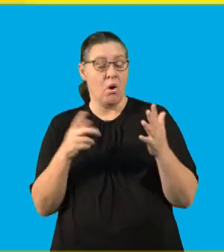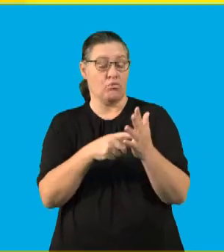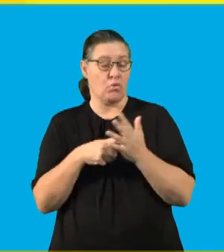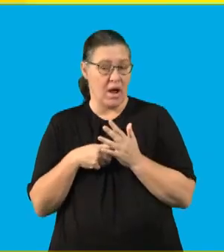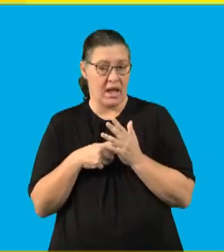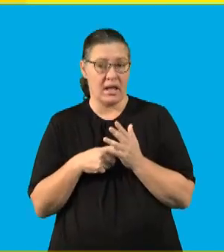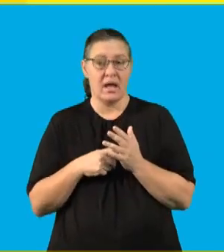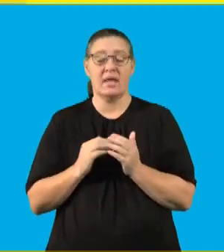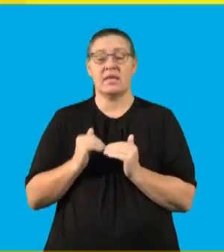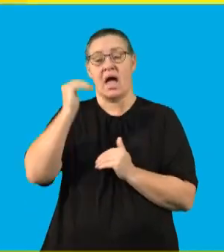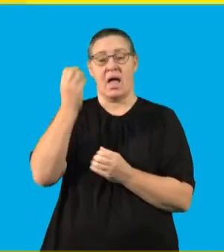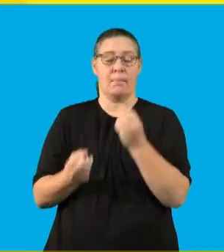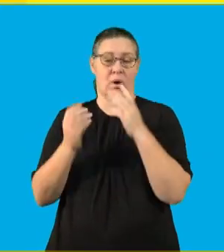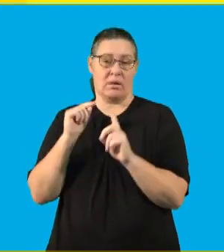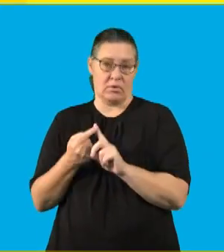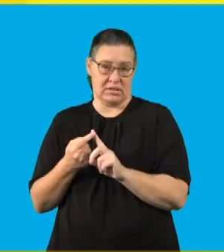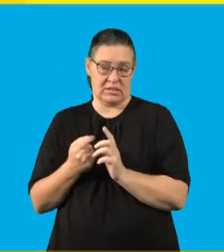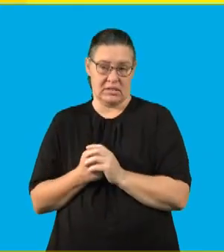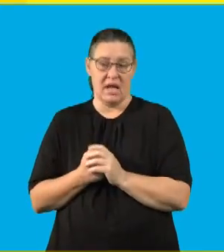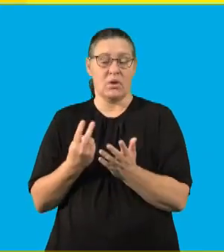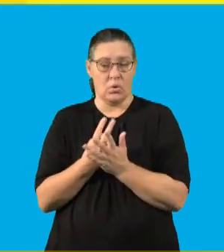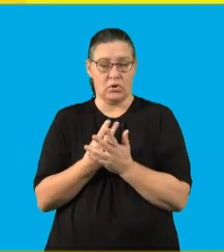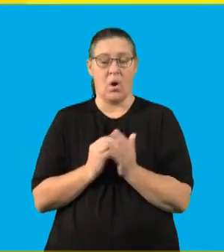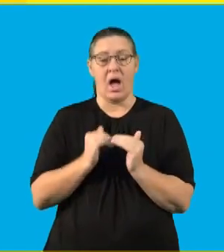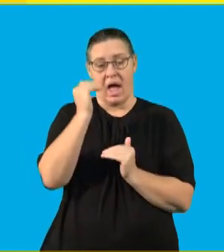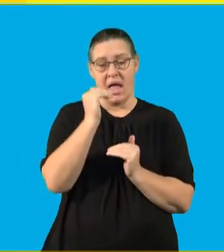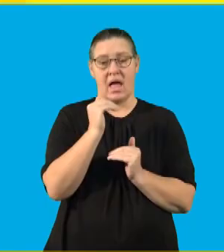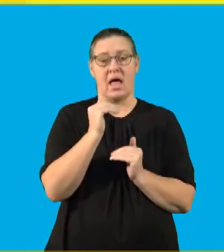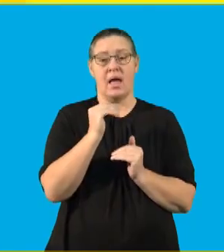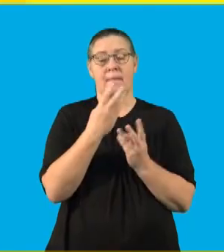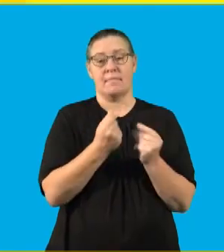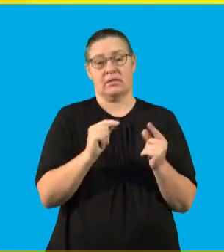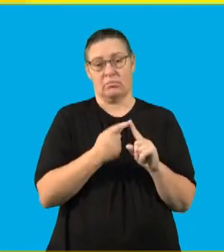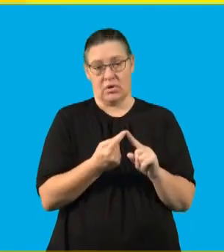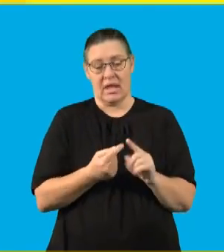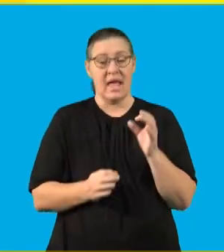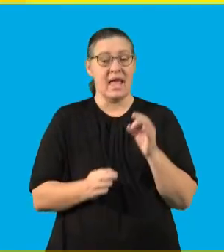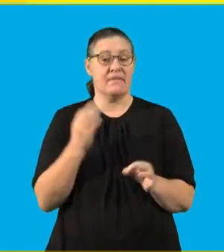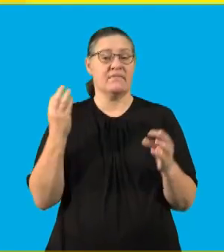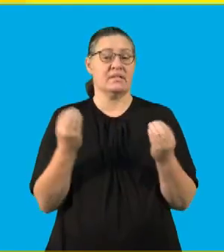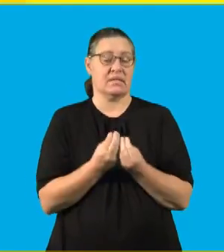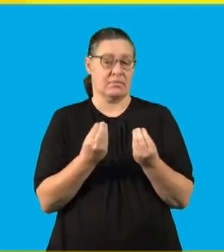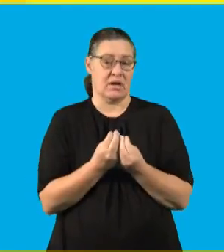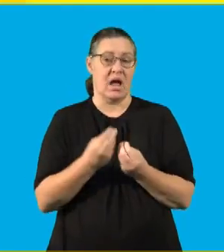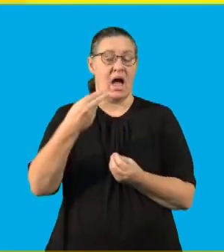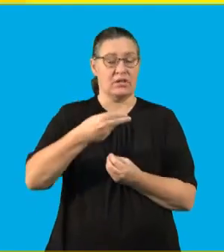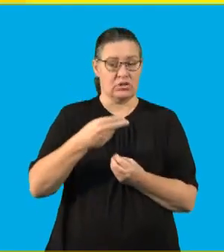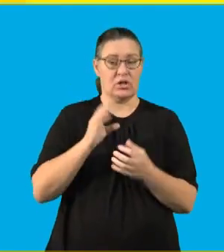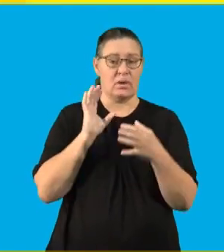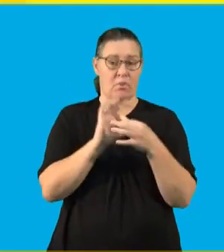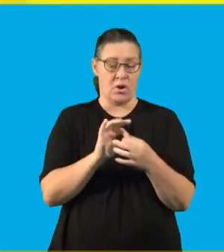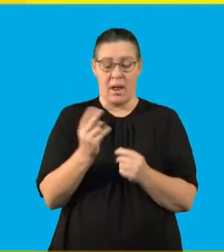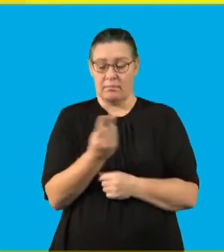is required, the higher the boiling point and also the higher the melting point. That is only if now the substances have a hydrogen